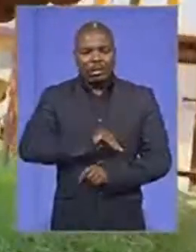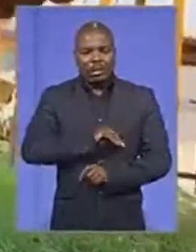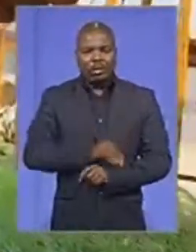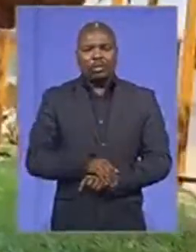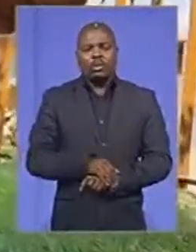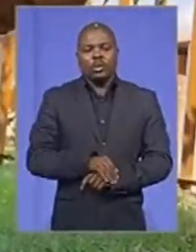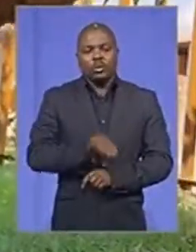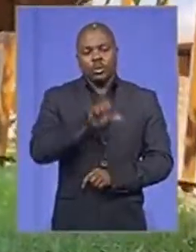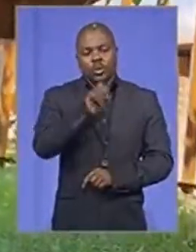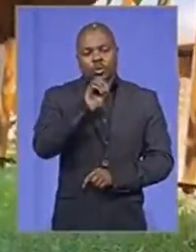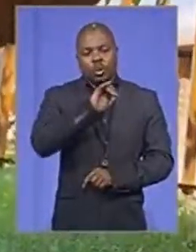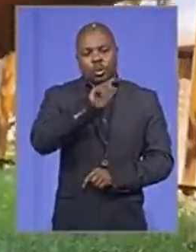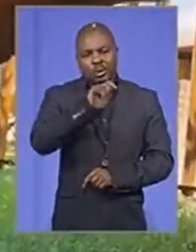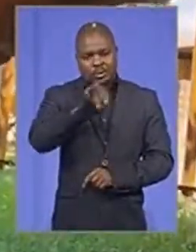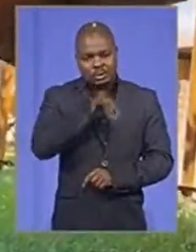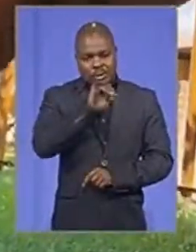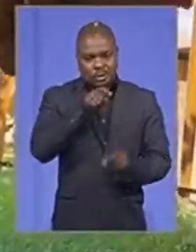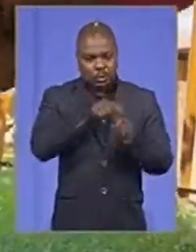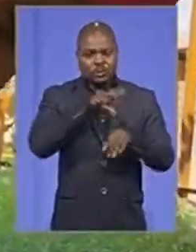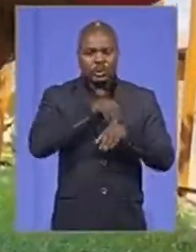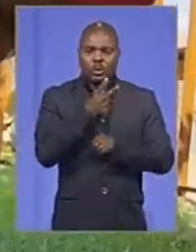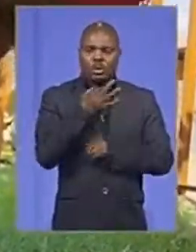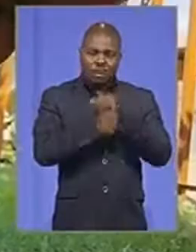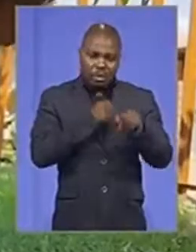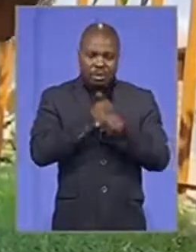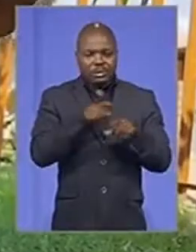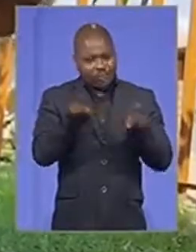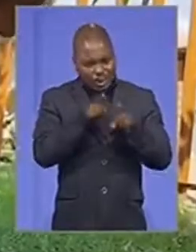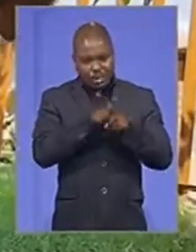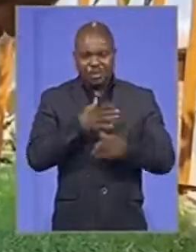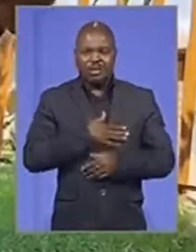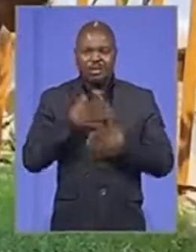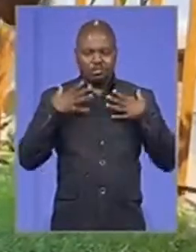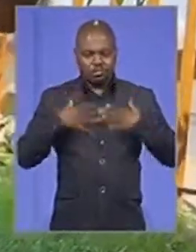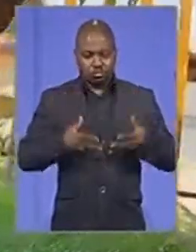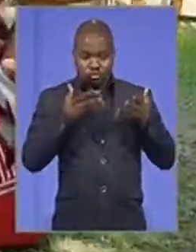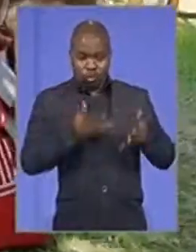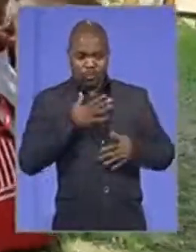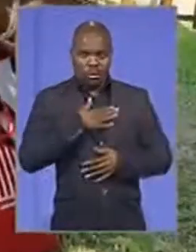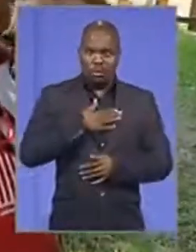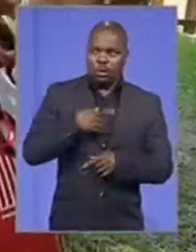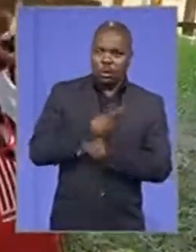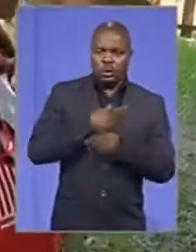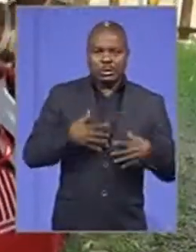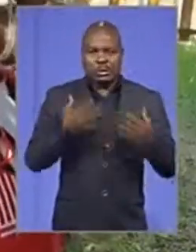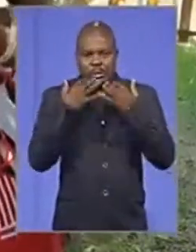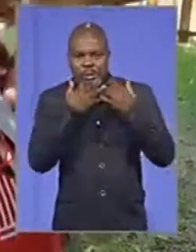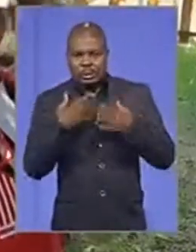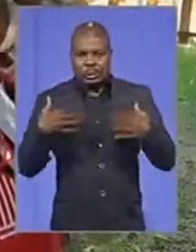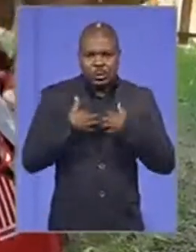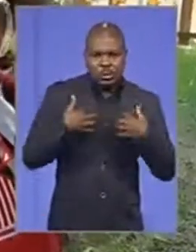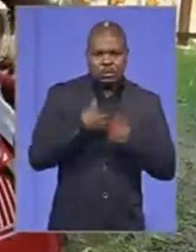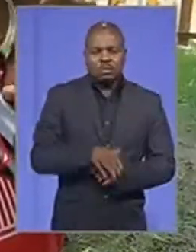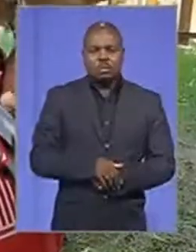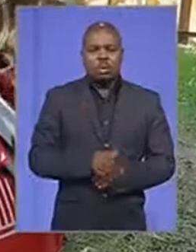e 23 ke mongwe wa bona. Ga a dudišege ge a epere seaparo se. We do get scared when we